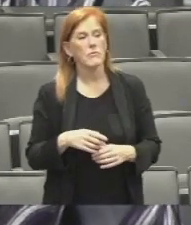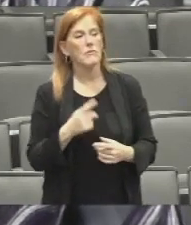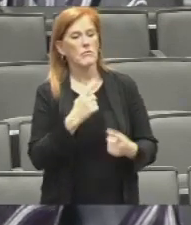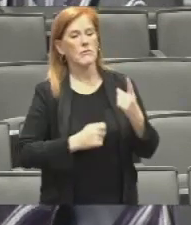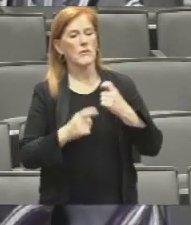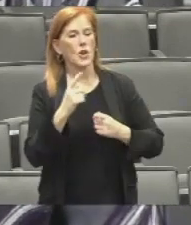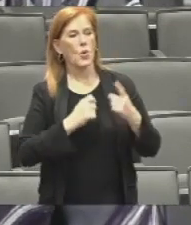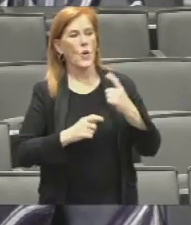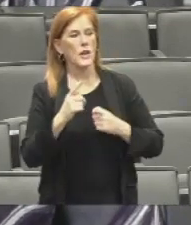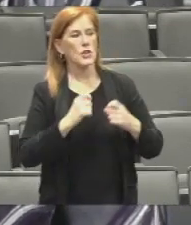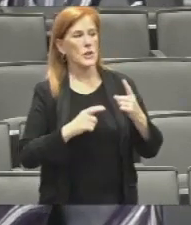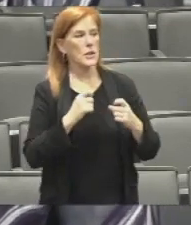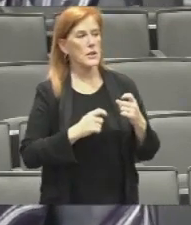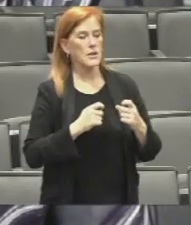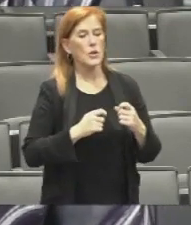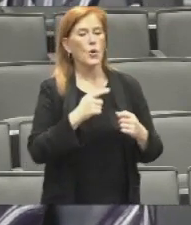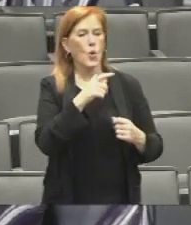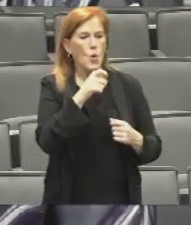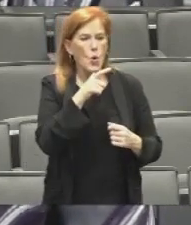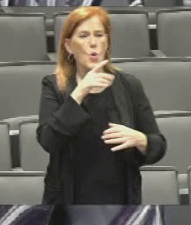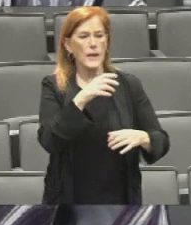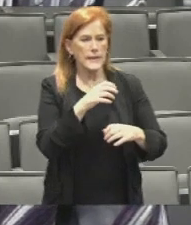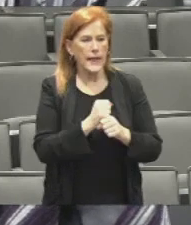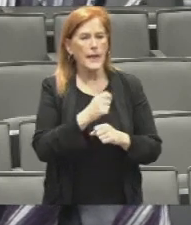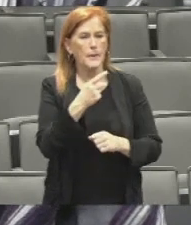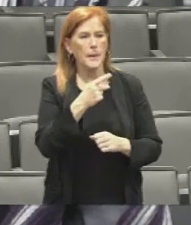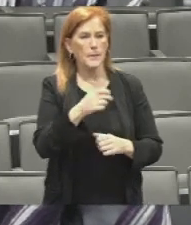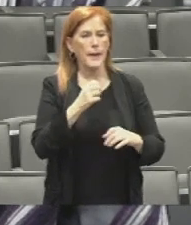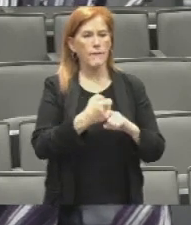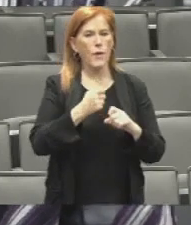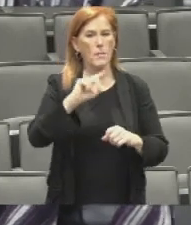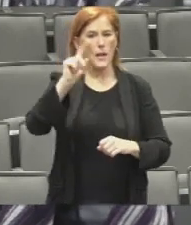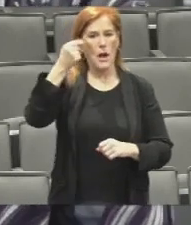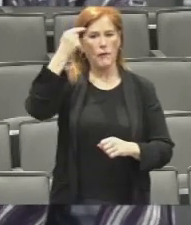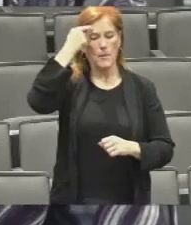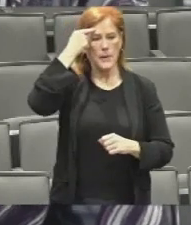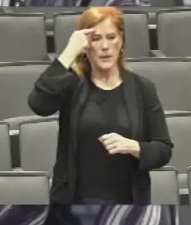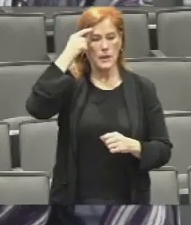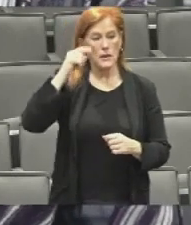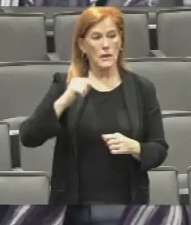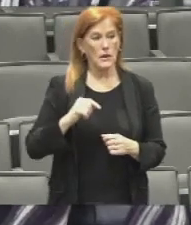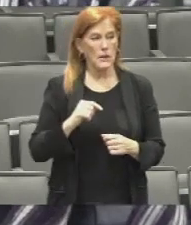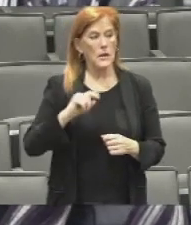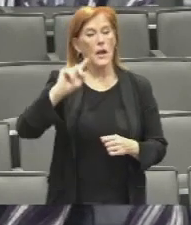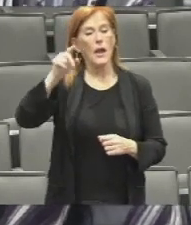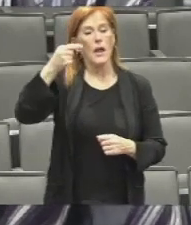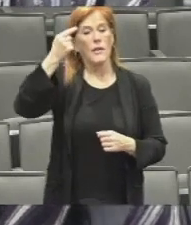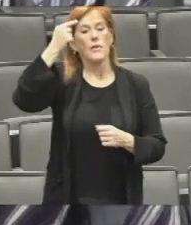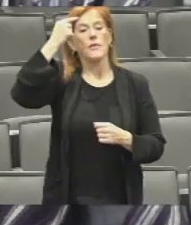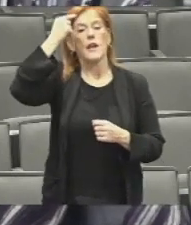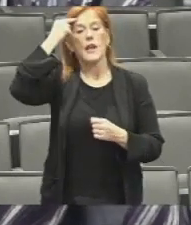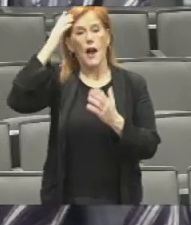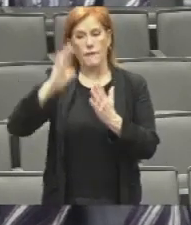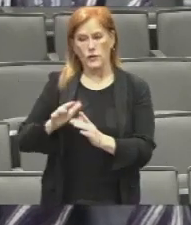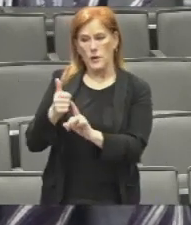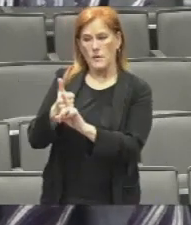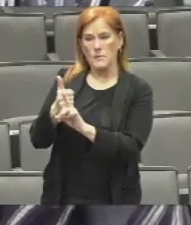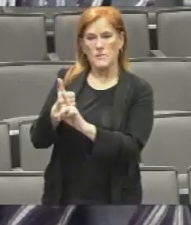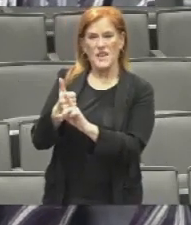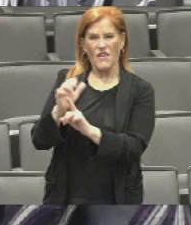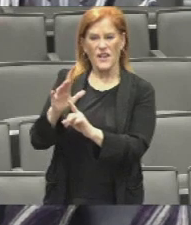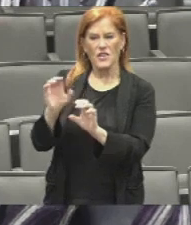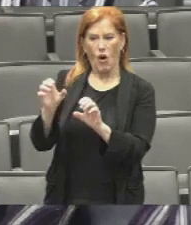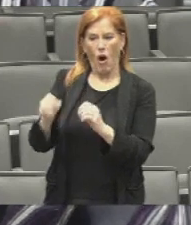getting PPE from the government? Because this is purchased by the government, governor.